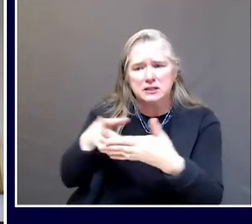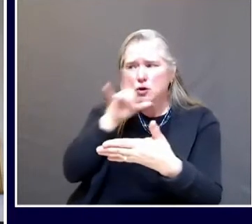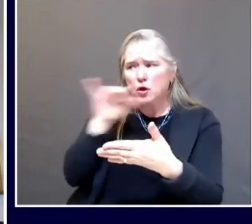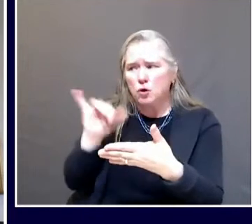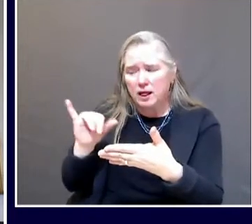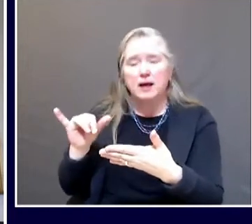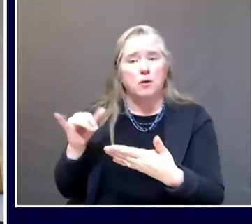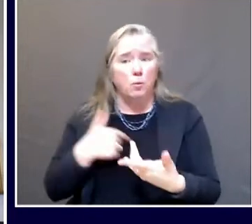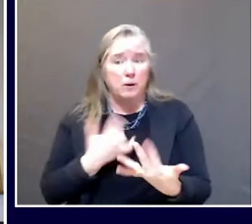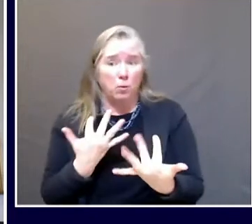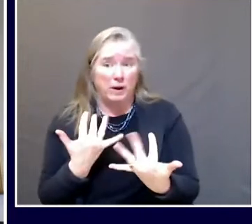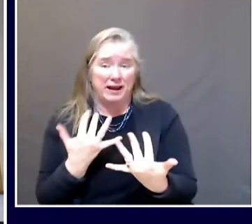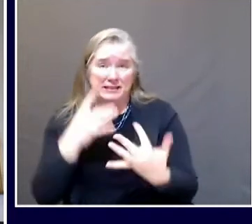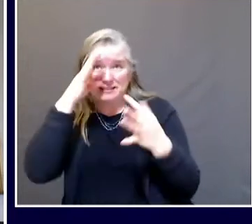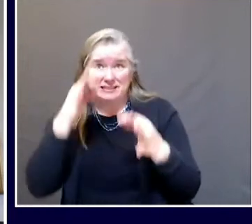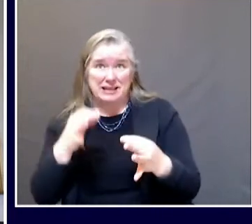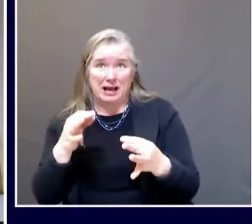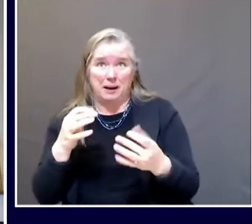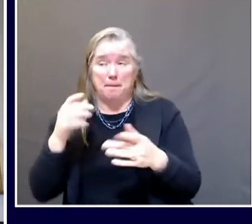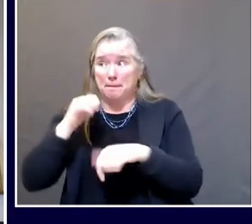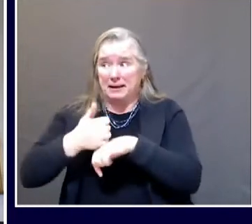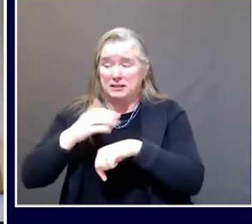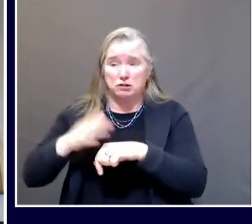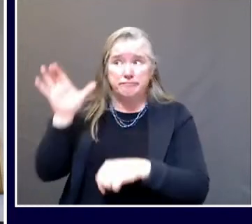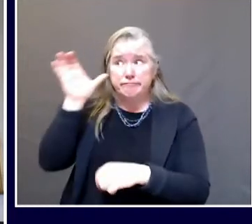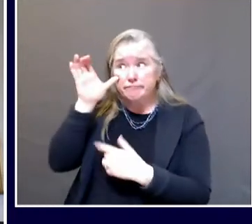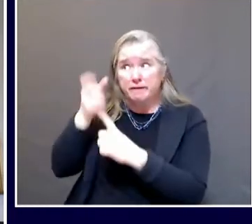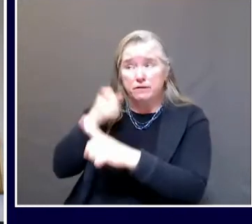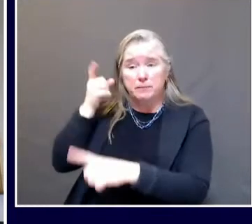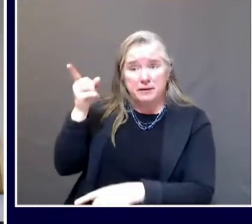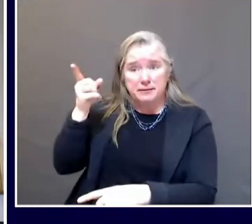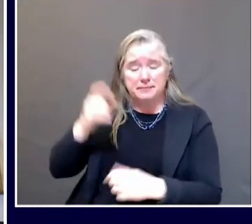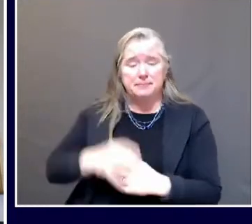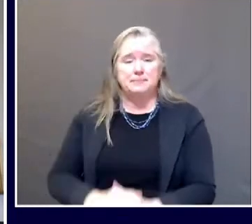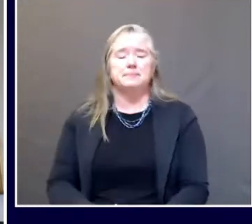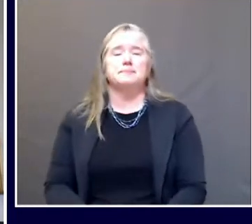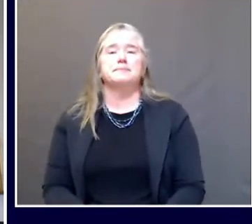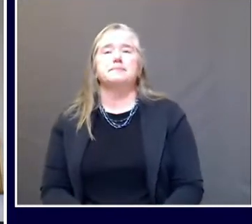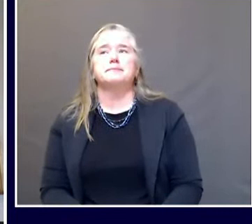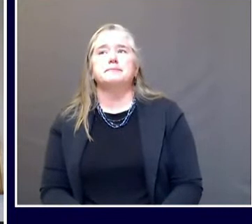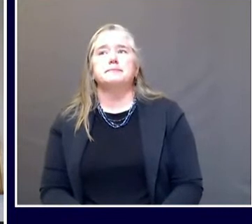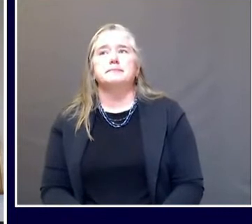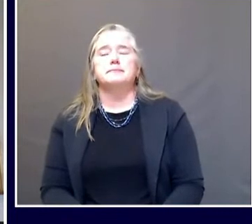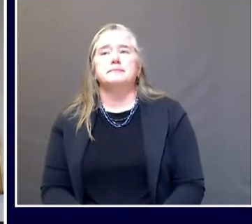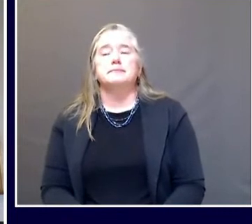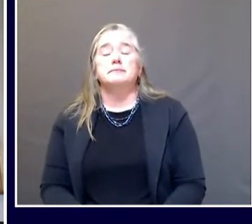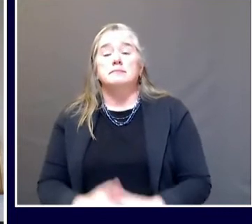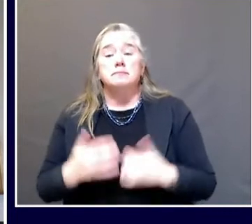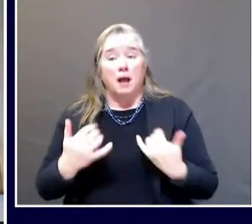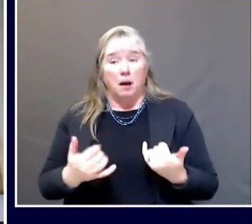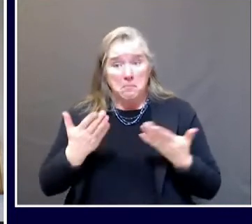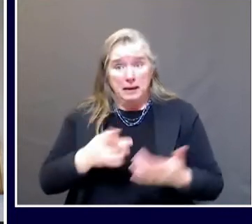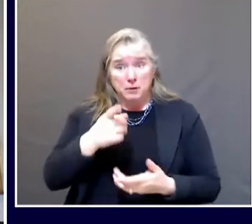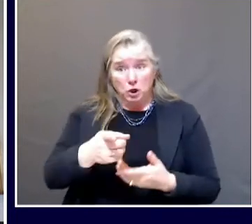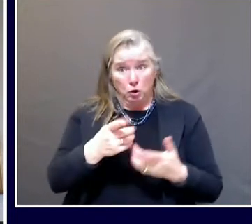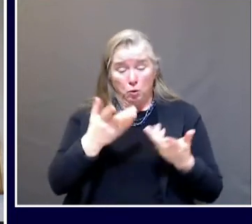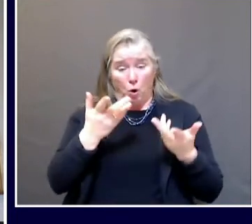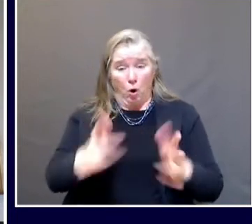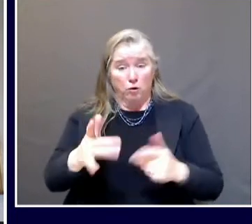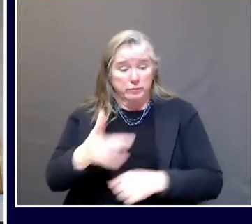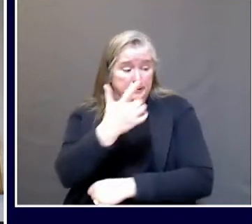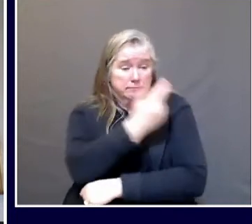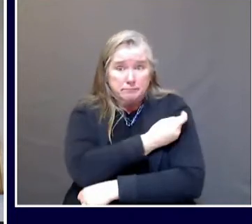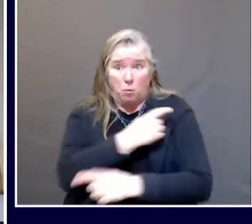mind is, if I've received my first dose of vaccine, does this mean I might not get my second